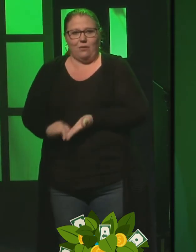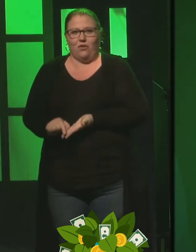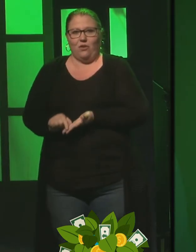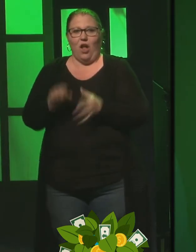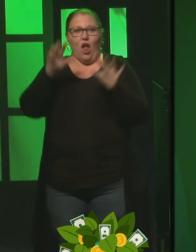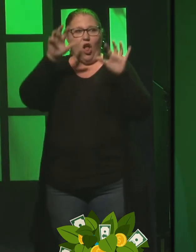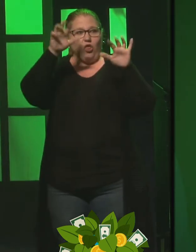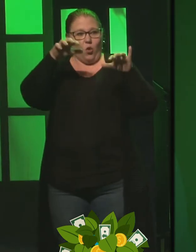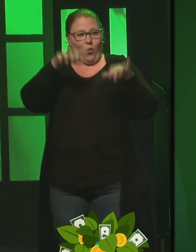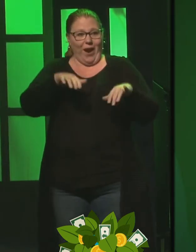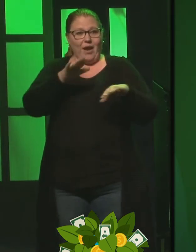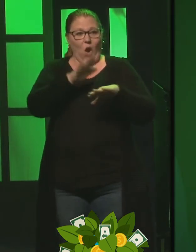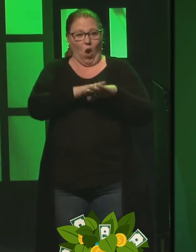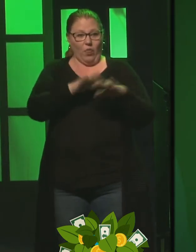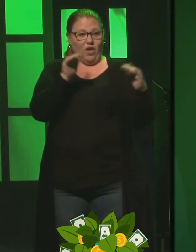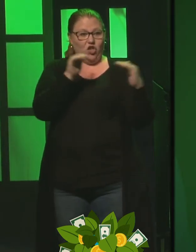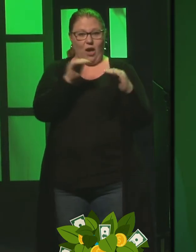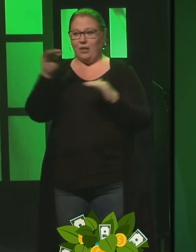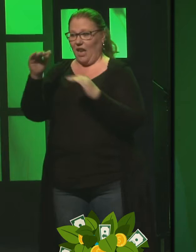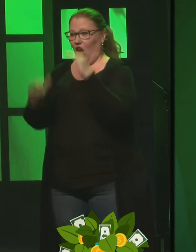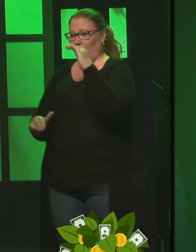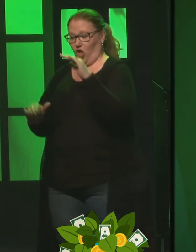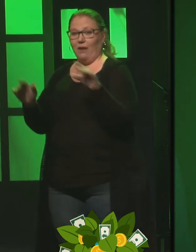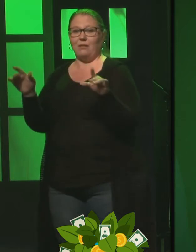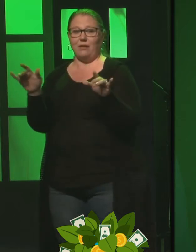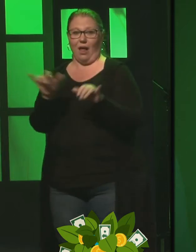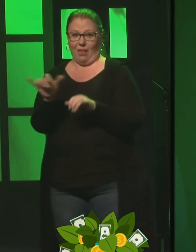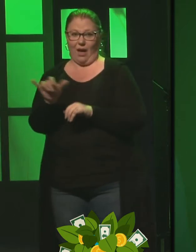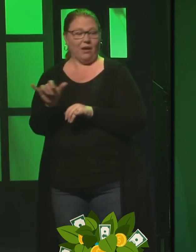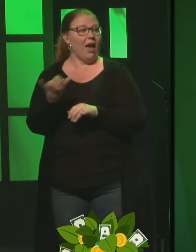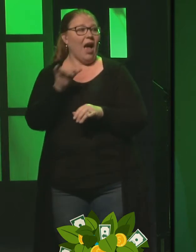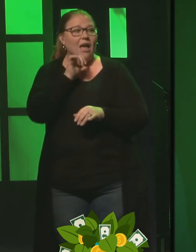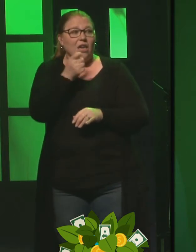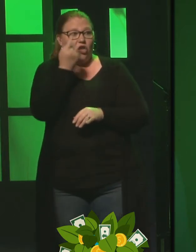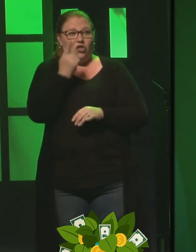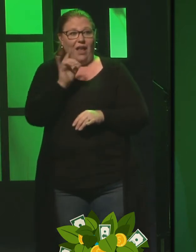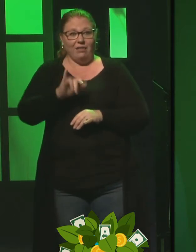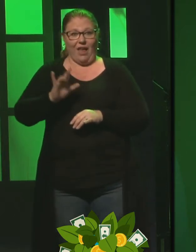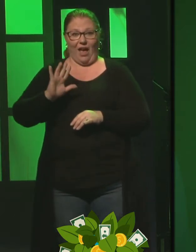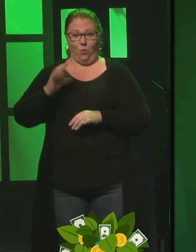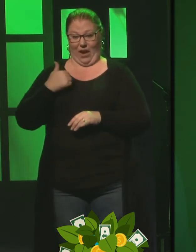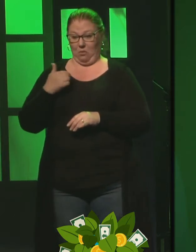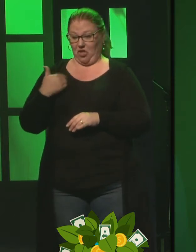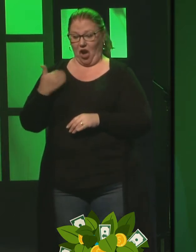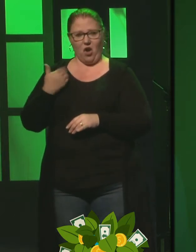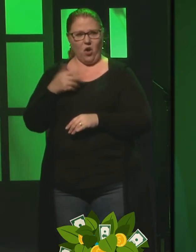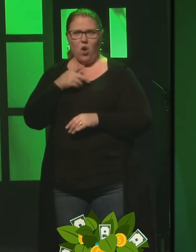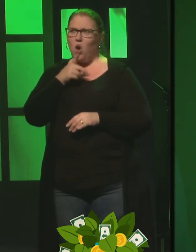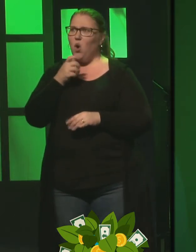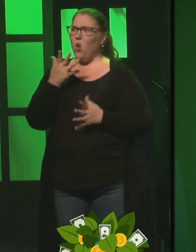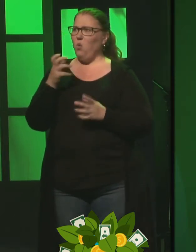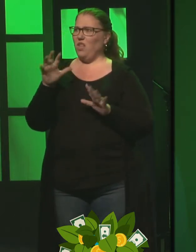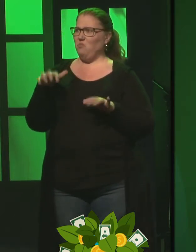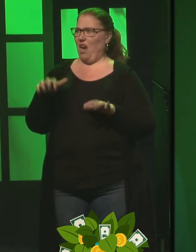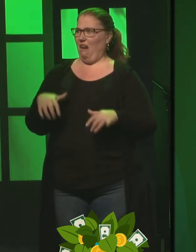rain falls on the just and the unjust alike. Now, I didn't really understand that when I was younger because I thought, who wants